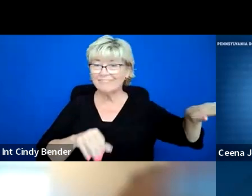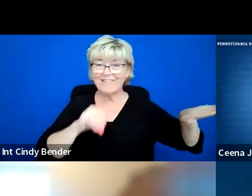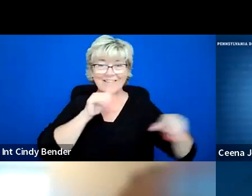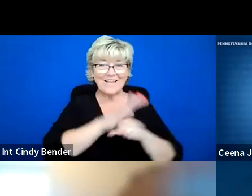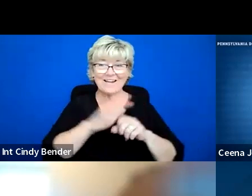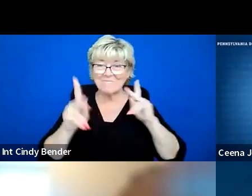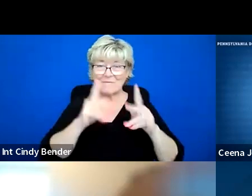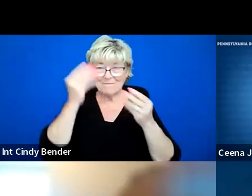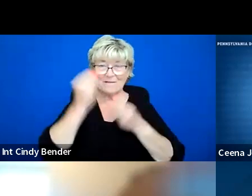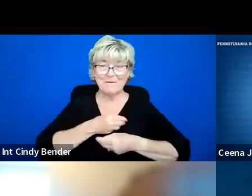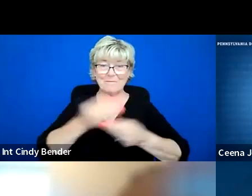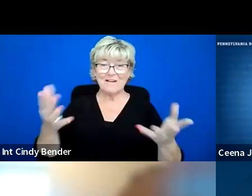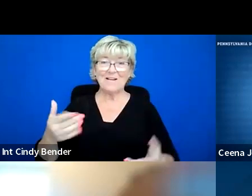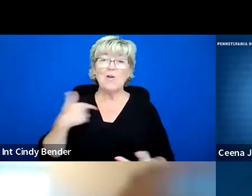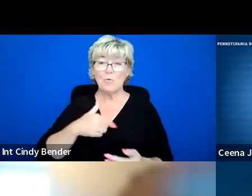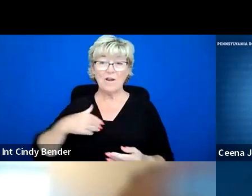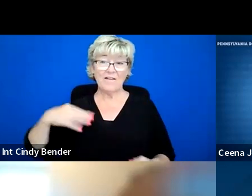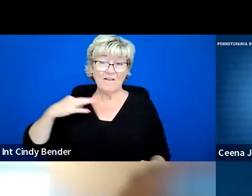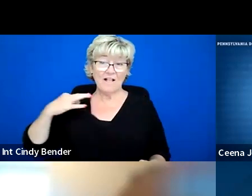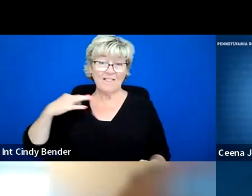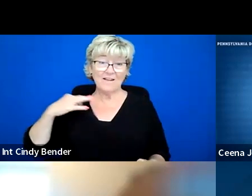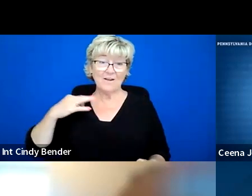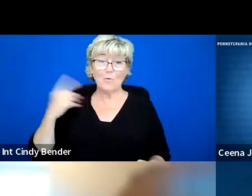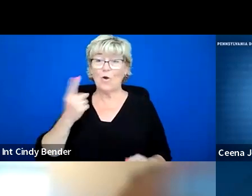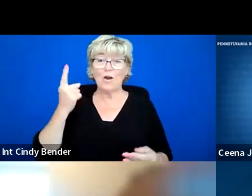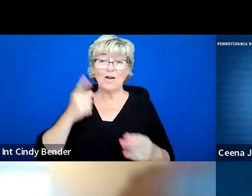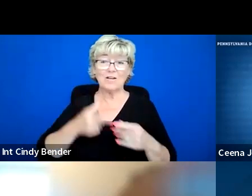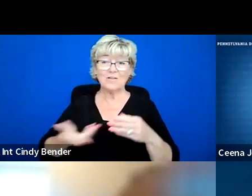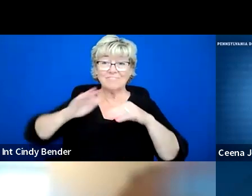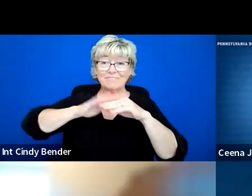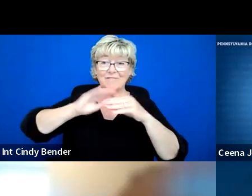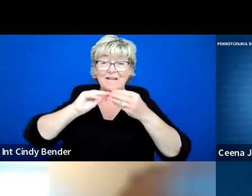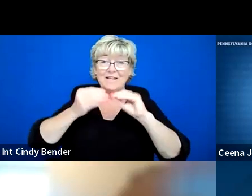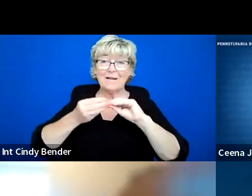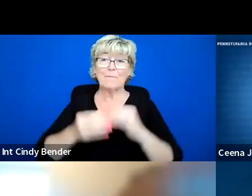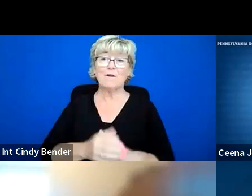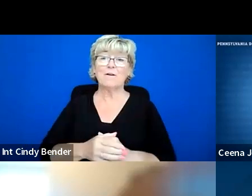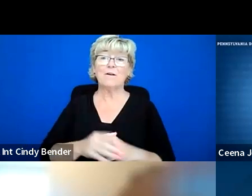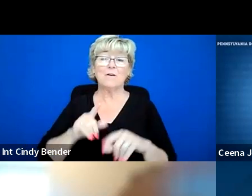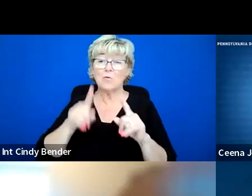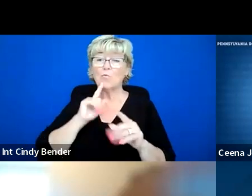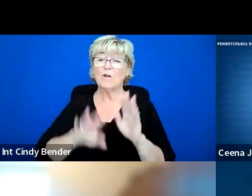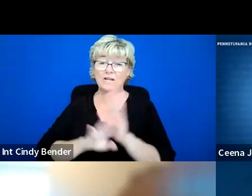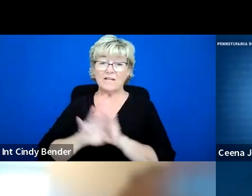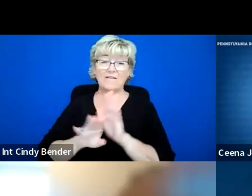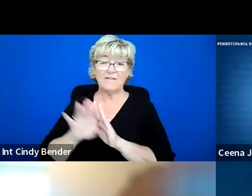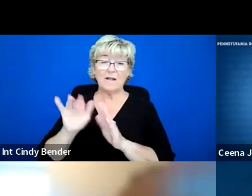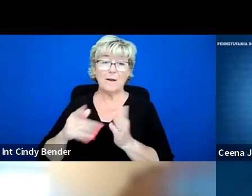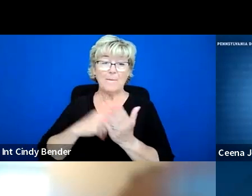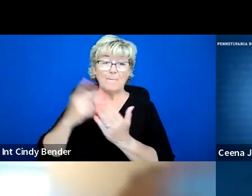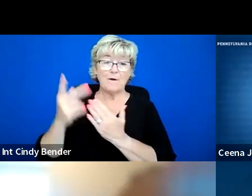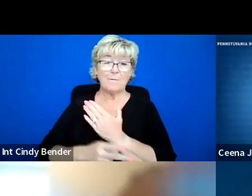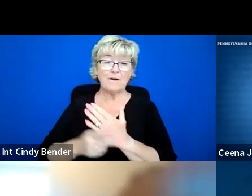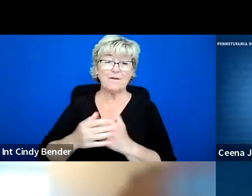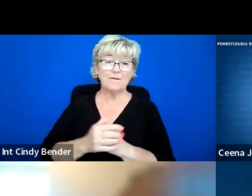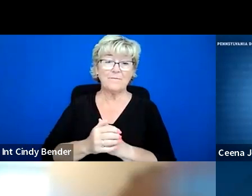you now. We have volunteers, and we're always looking to increase the numbers, but really developing these programs at the local level